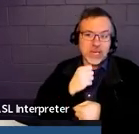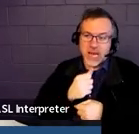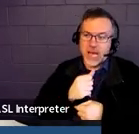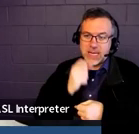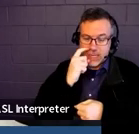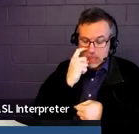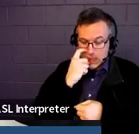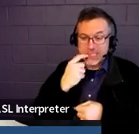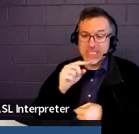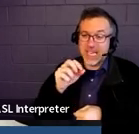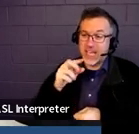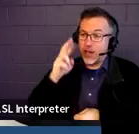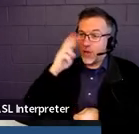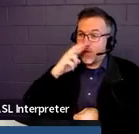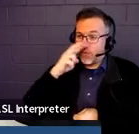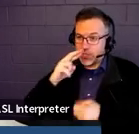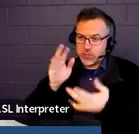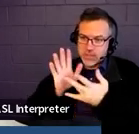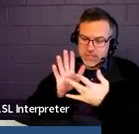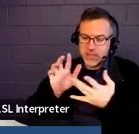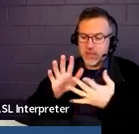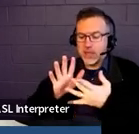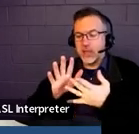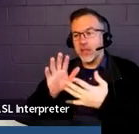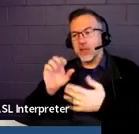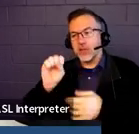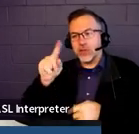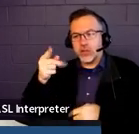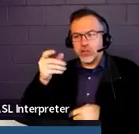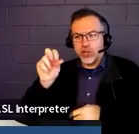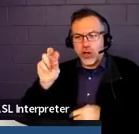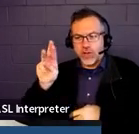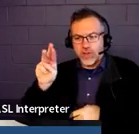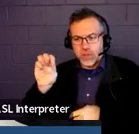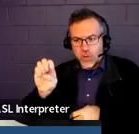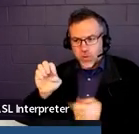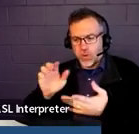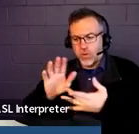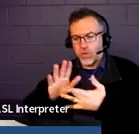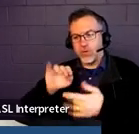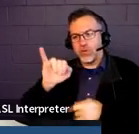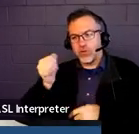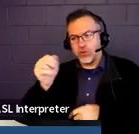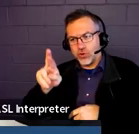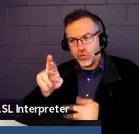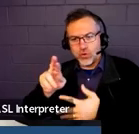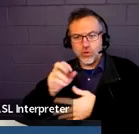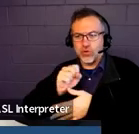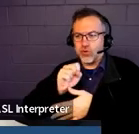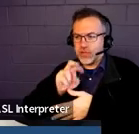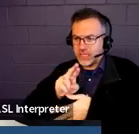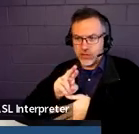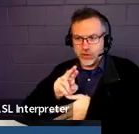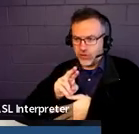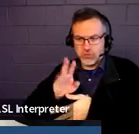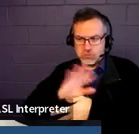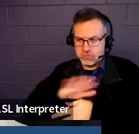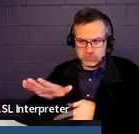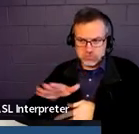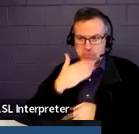course of study. But make sure that that course of study is also, you have a narrative in